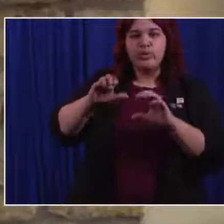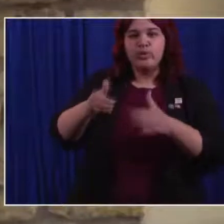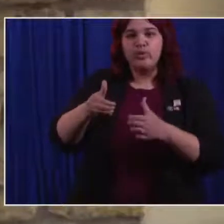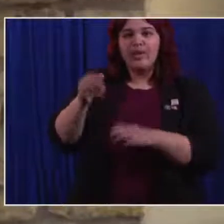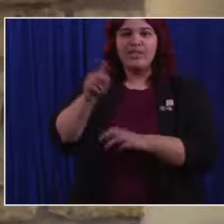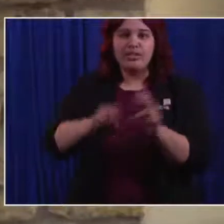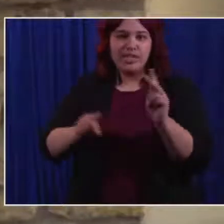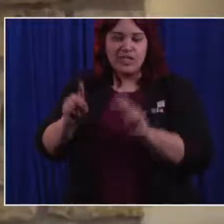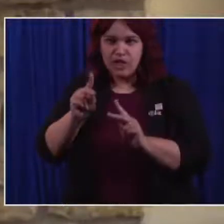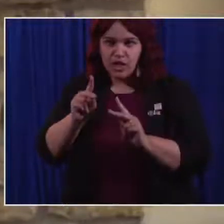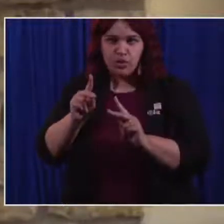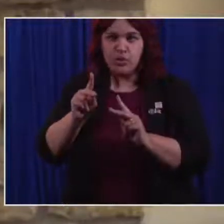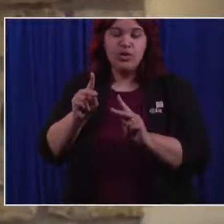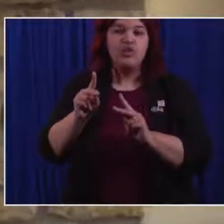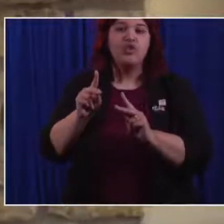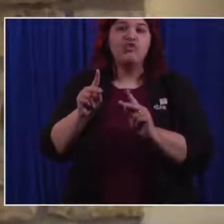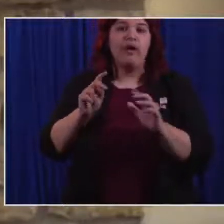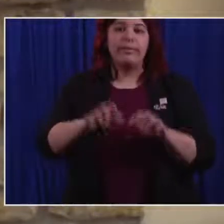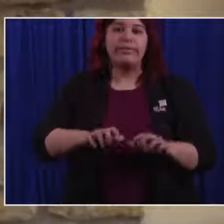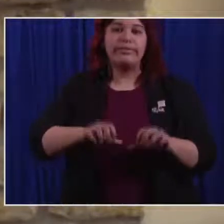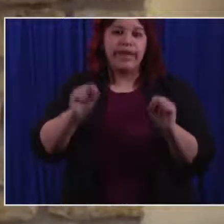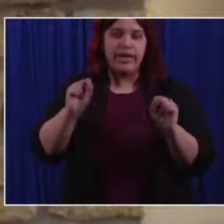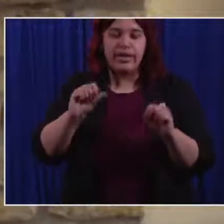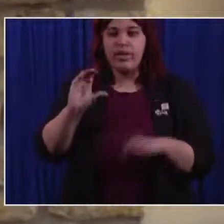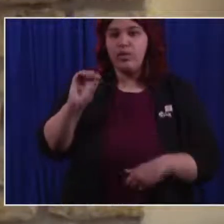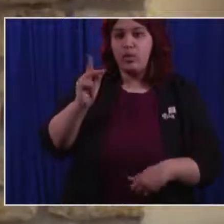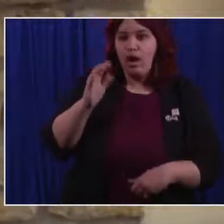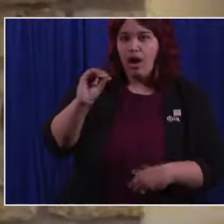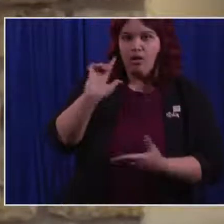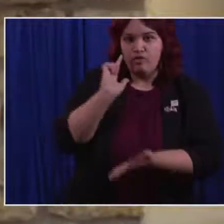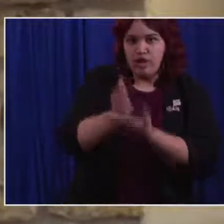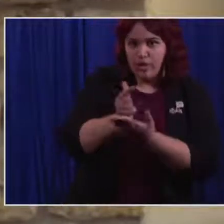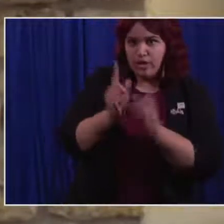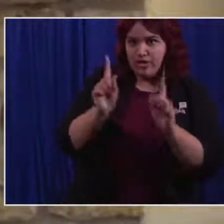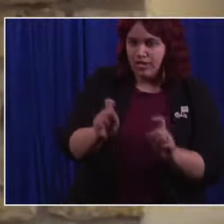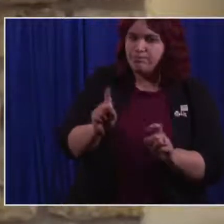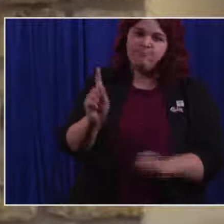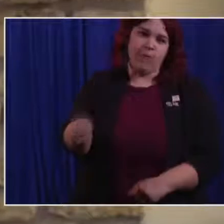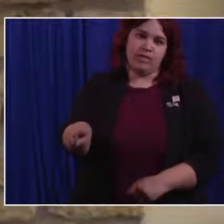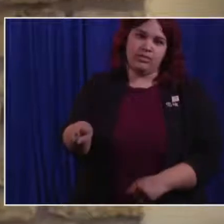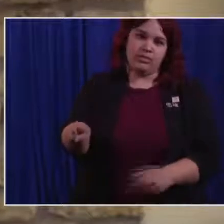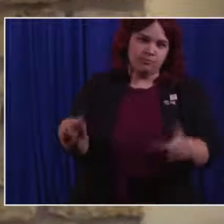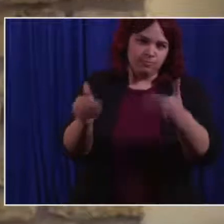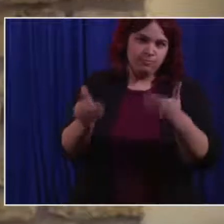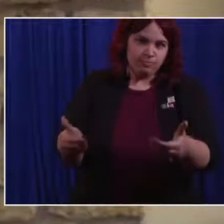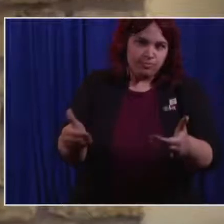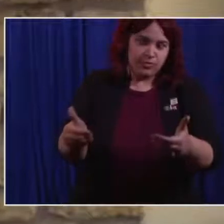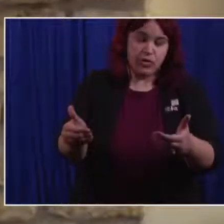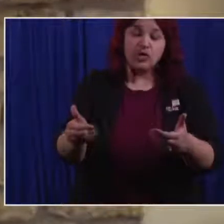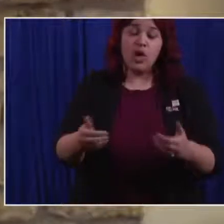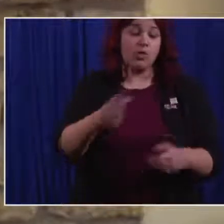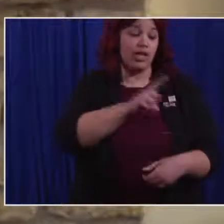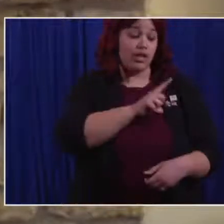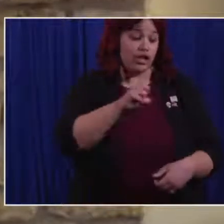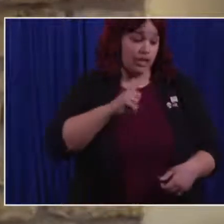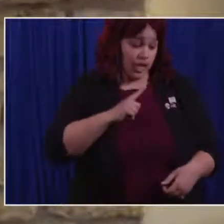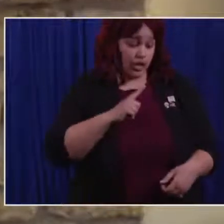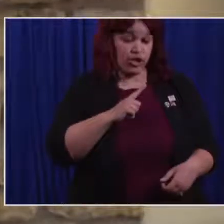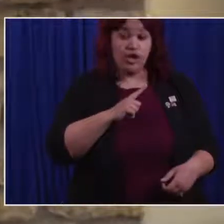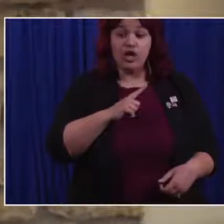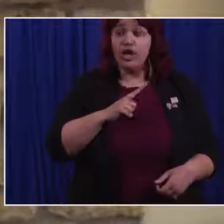ramifications coming from those tests. So, we didn't, federal government's made it plain, those tests will